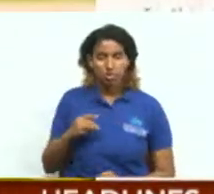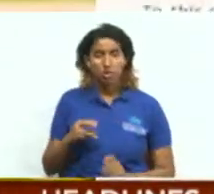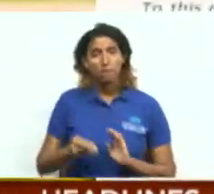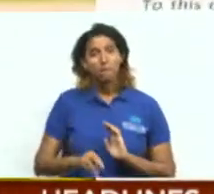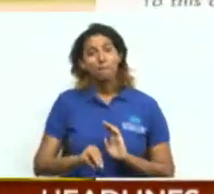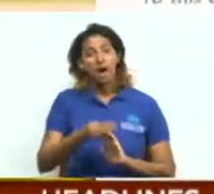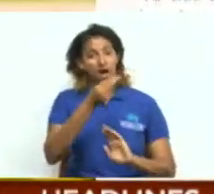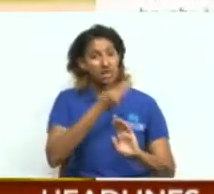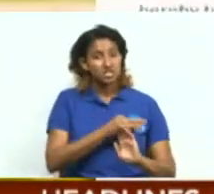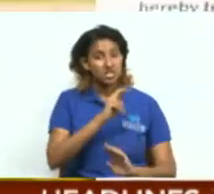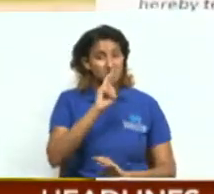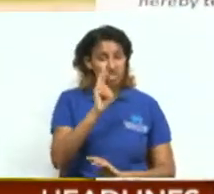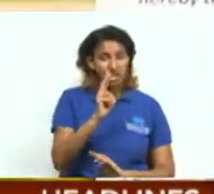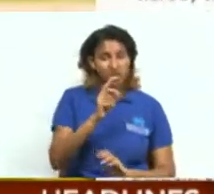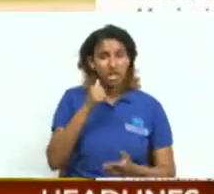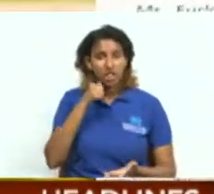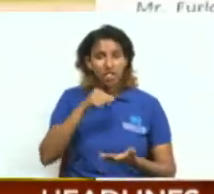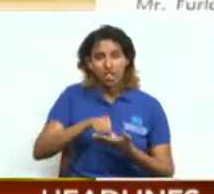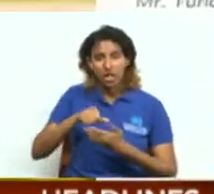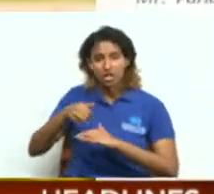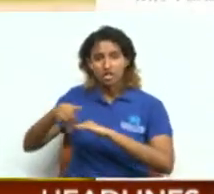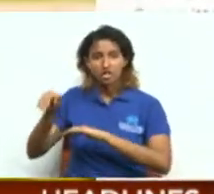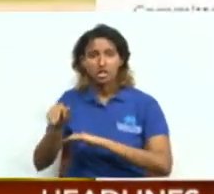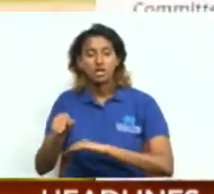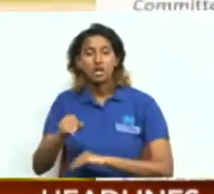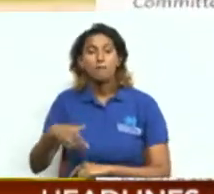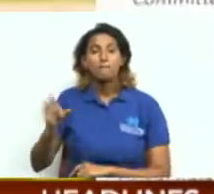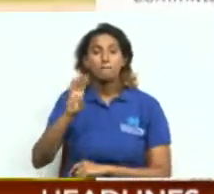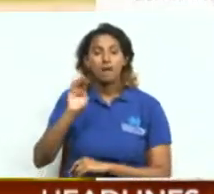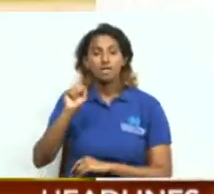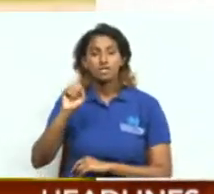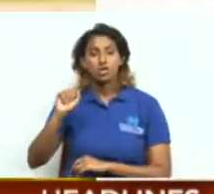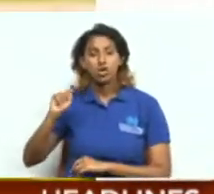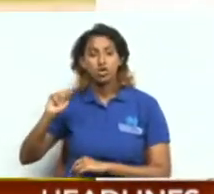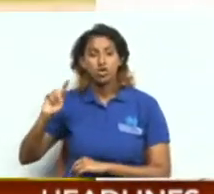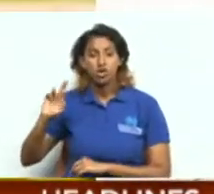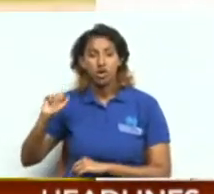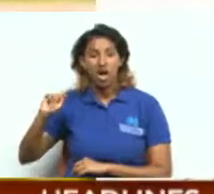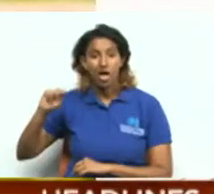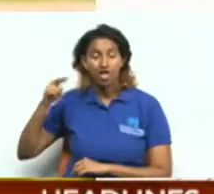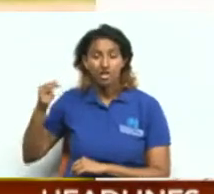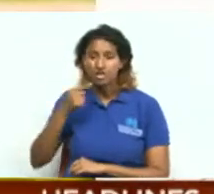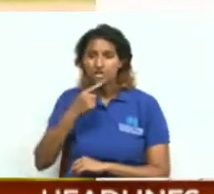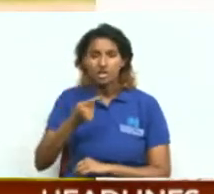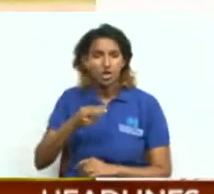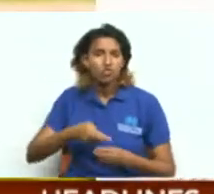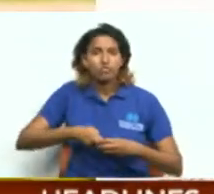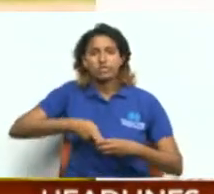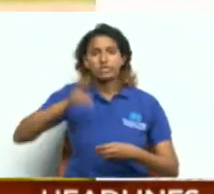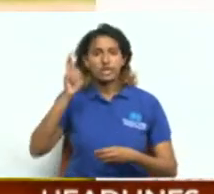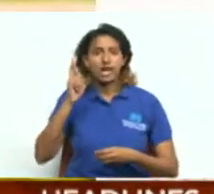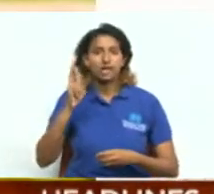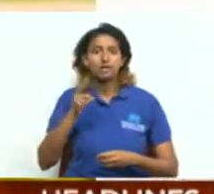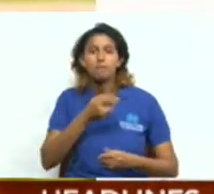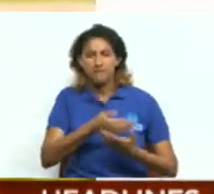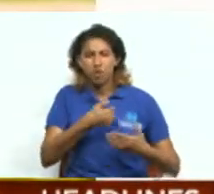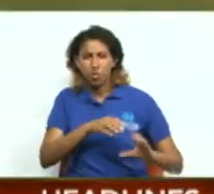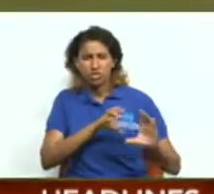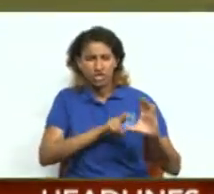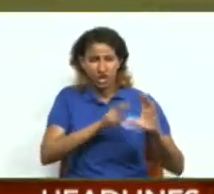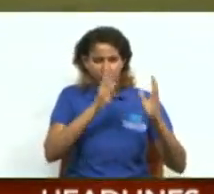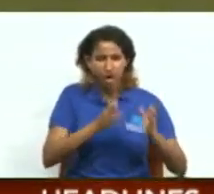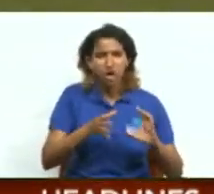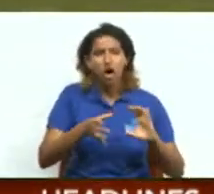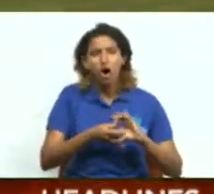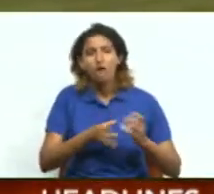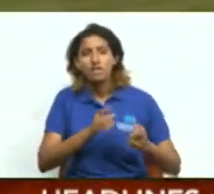addressed to TTCB President Azim Basarath, Anil Raja tendered his resignation as under-19 selector and chairman of the U-17 selectors. Raja